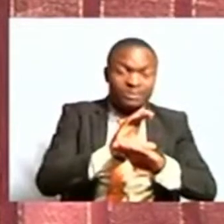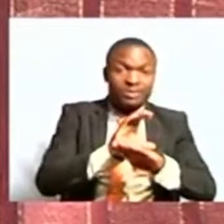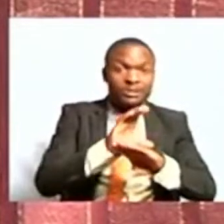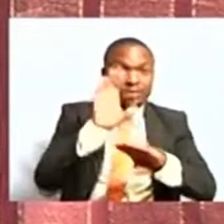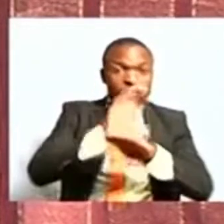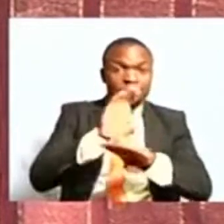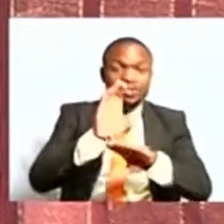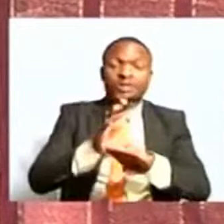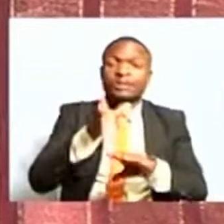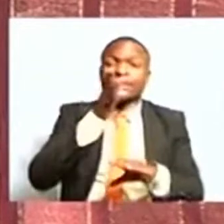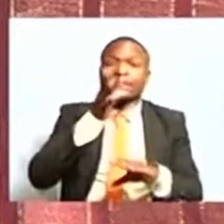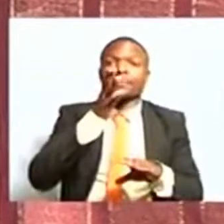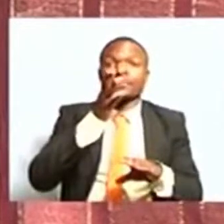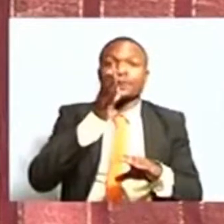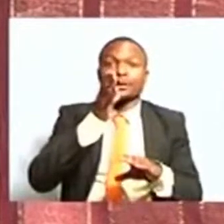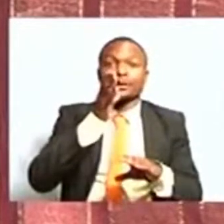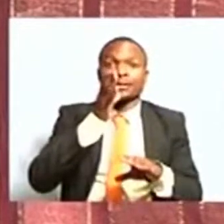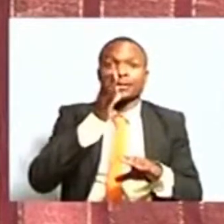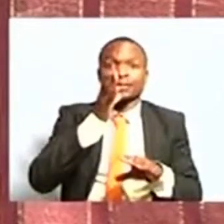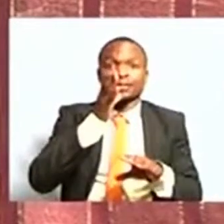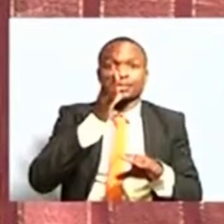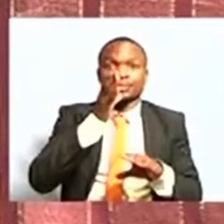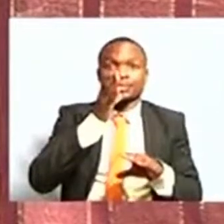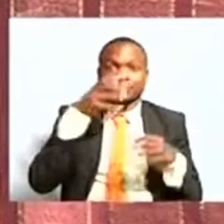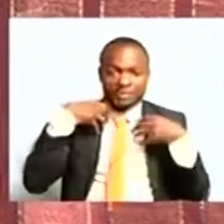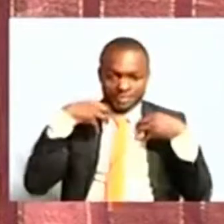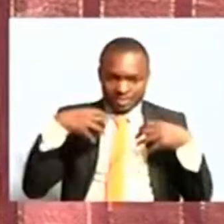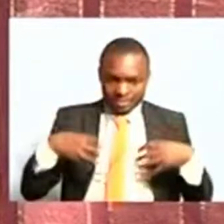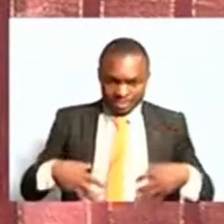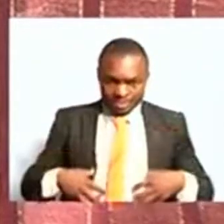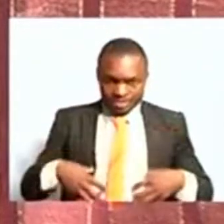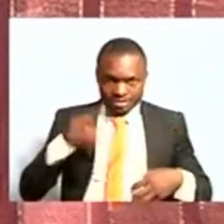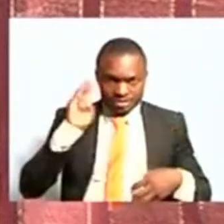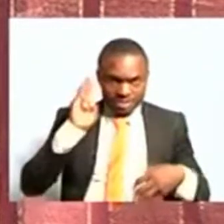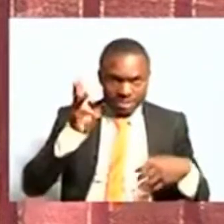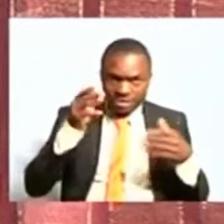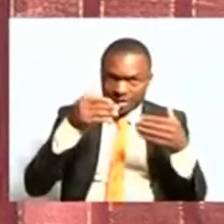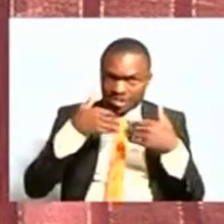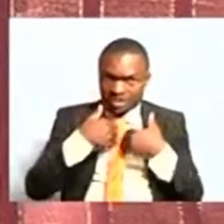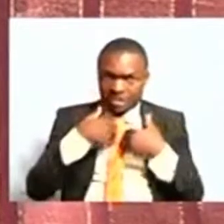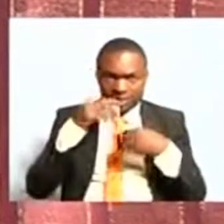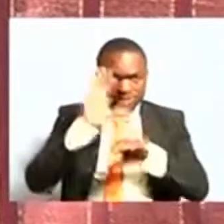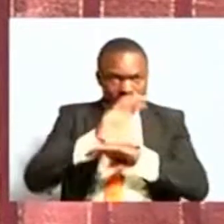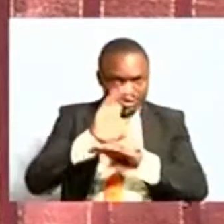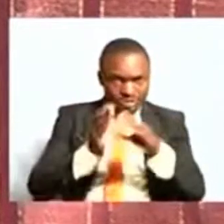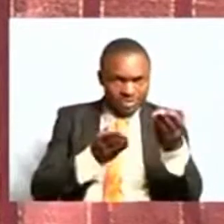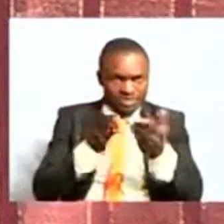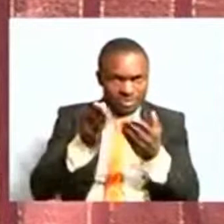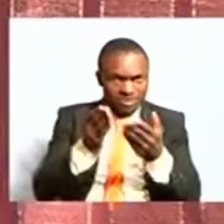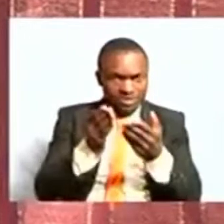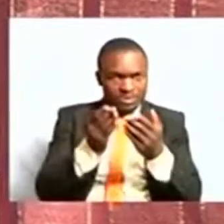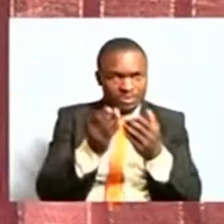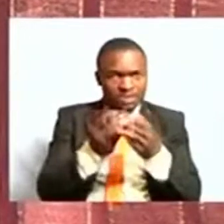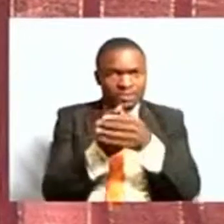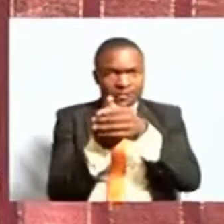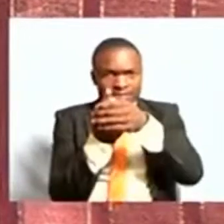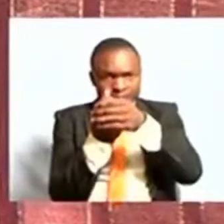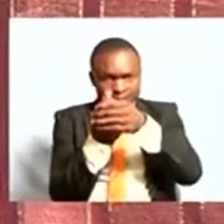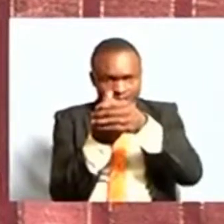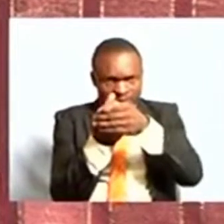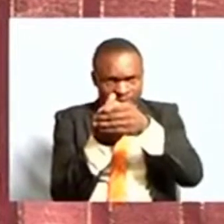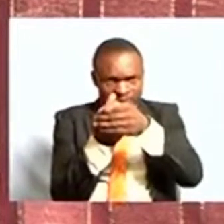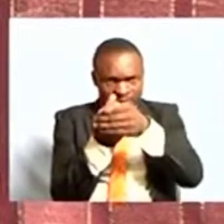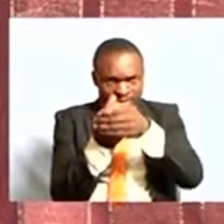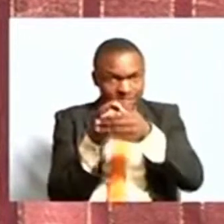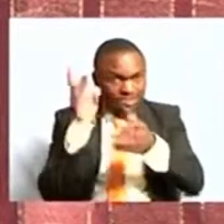bodies, because we're going to conduct church services. We're going to light candles in remembrance of people